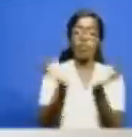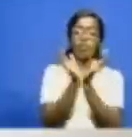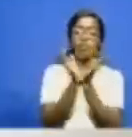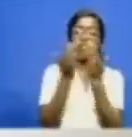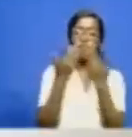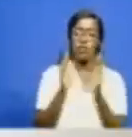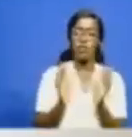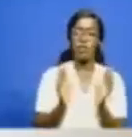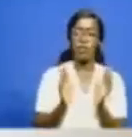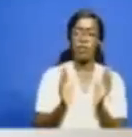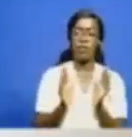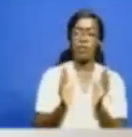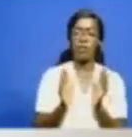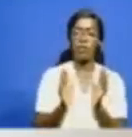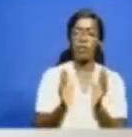complete.